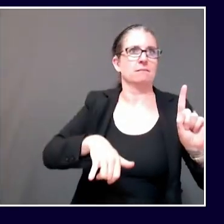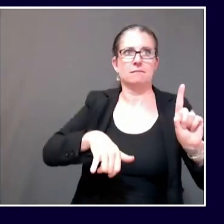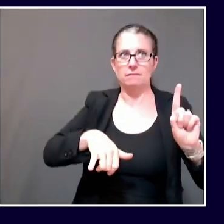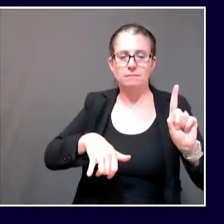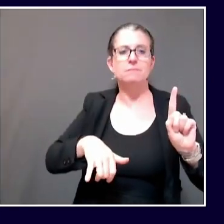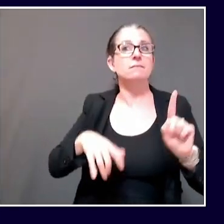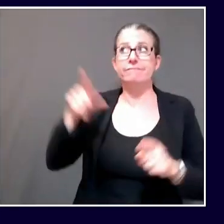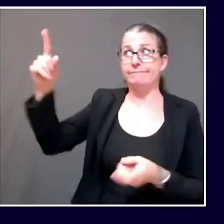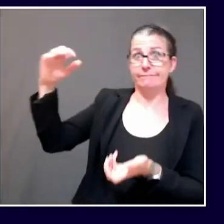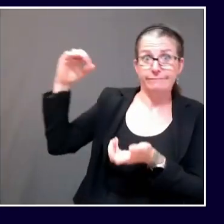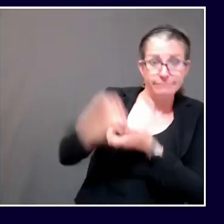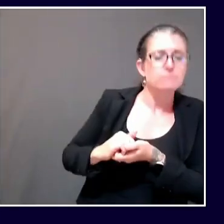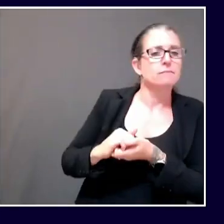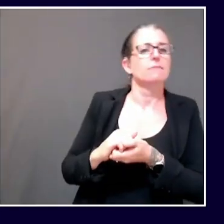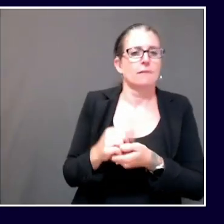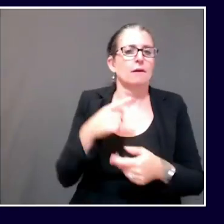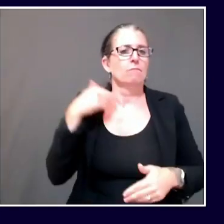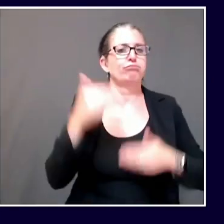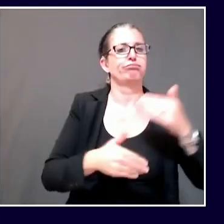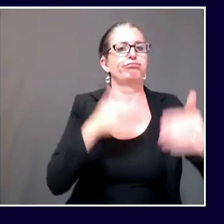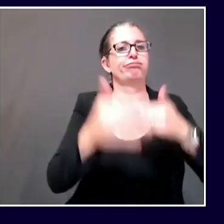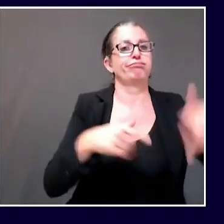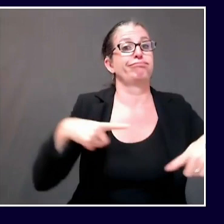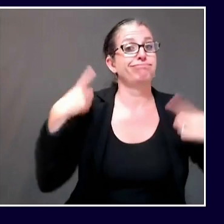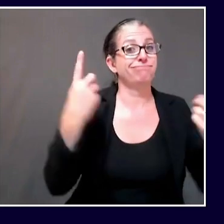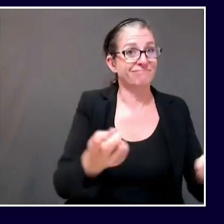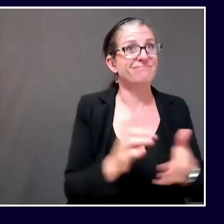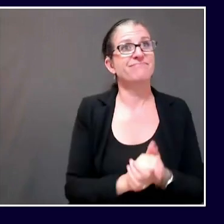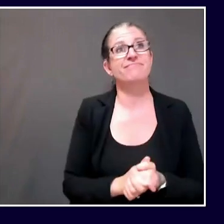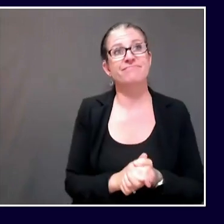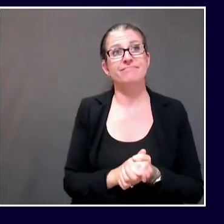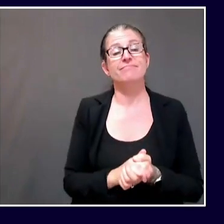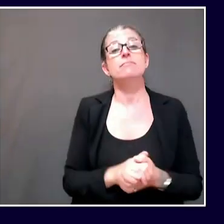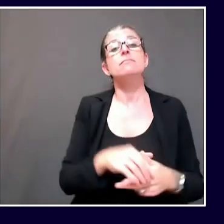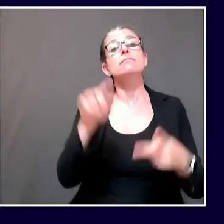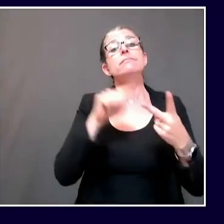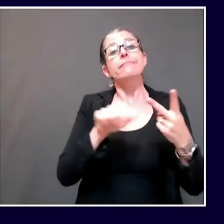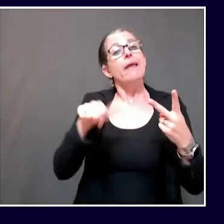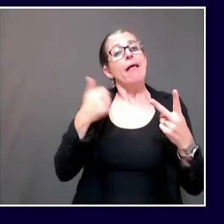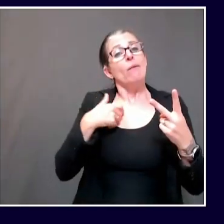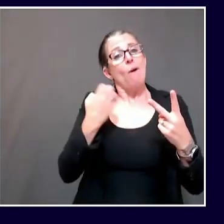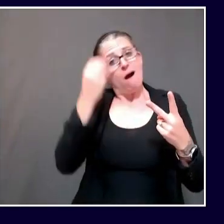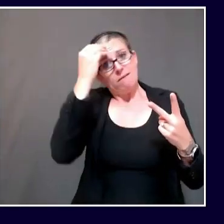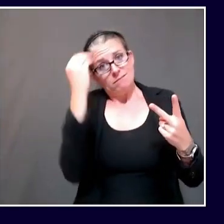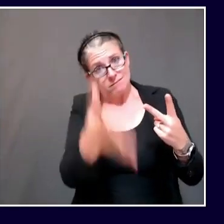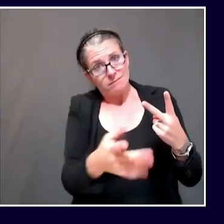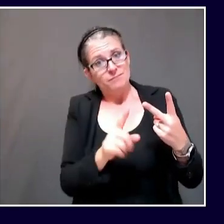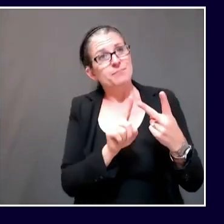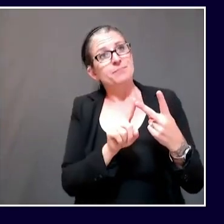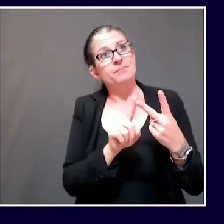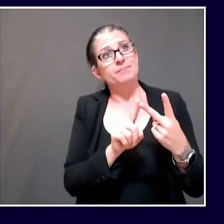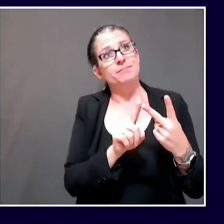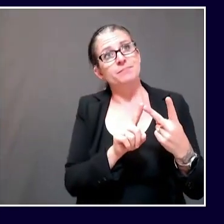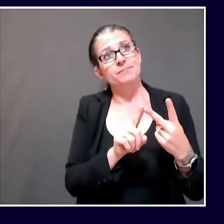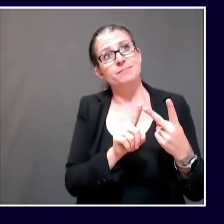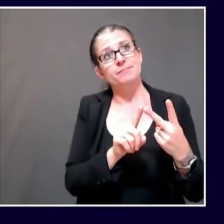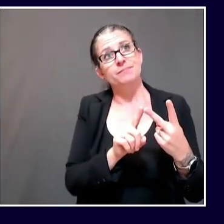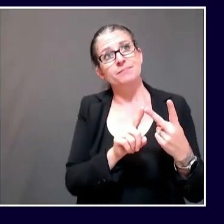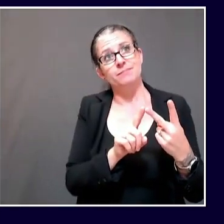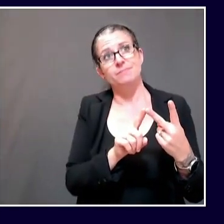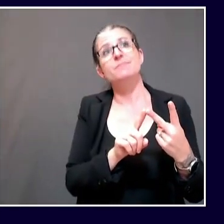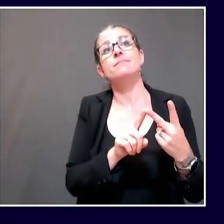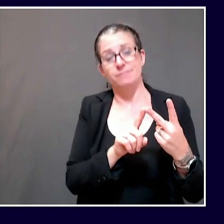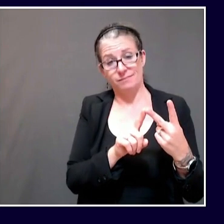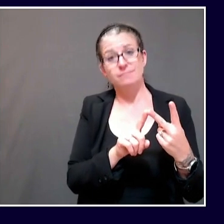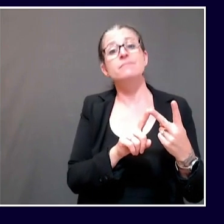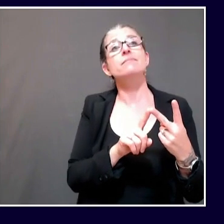we announced we are extending federal funding for our 27 swab and send providers, originally scheduled to